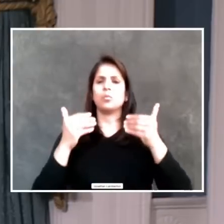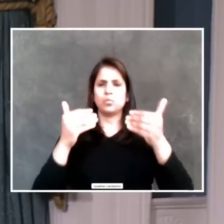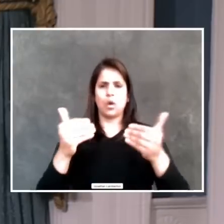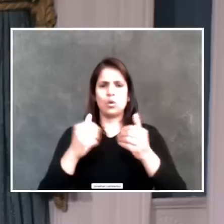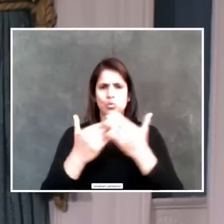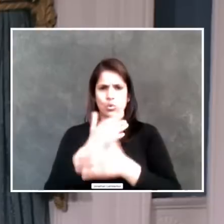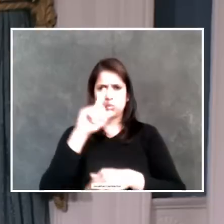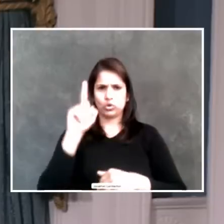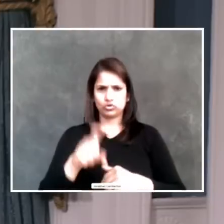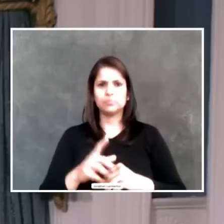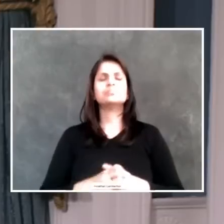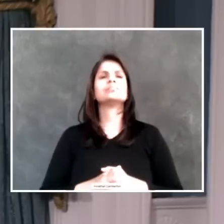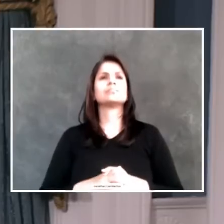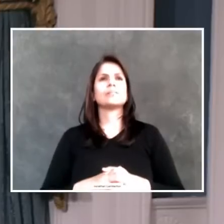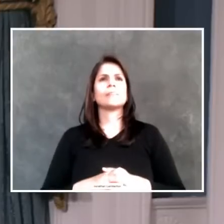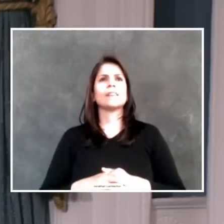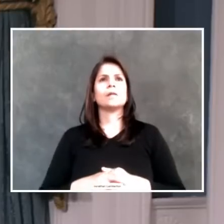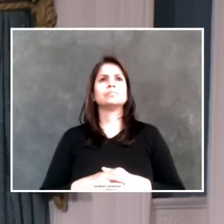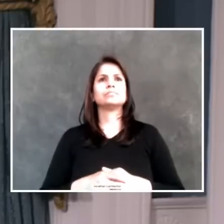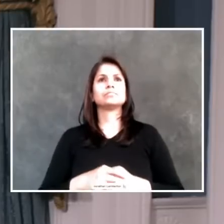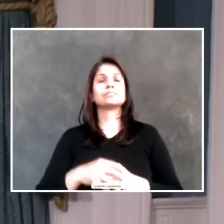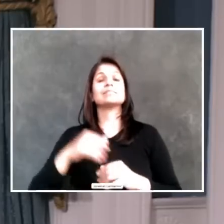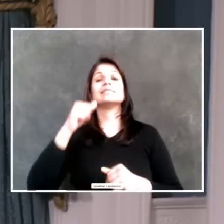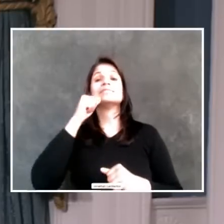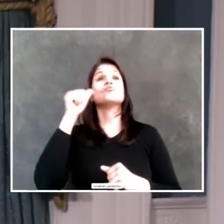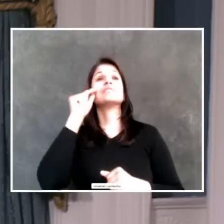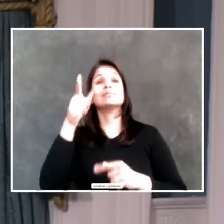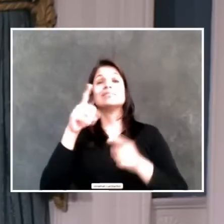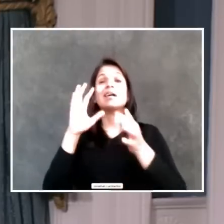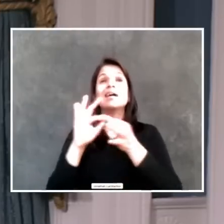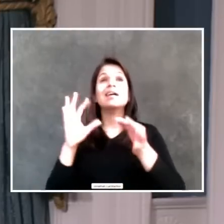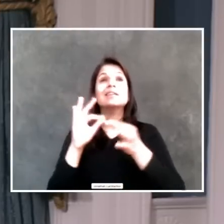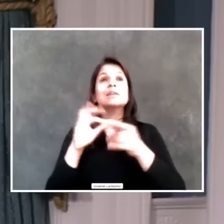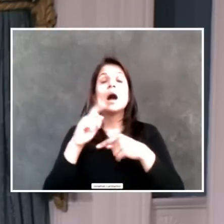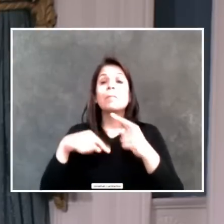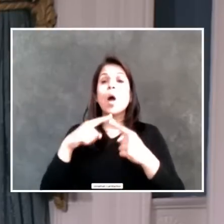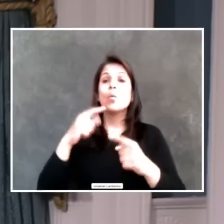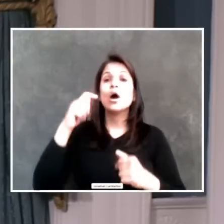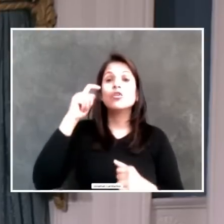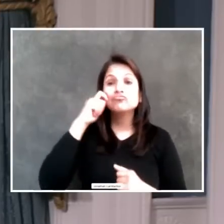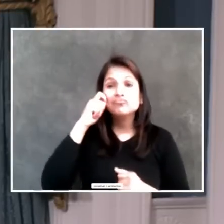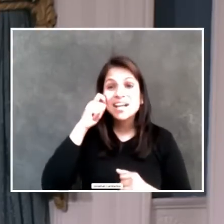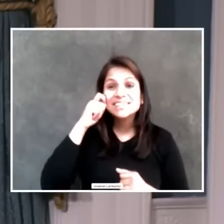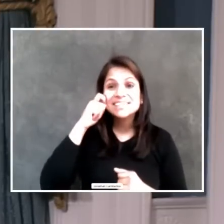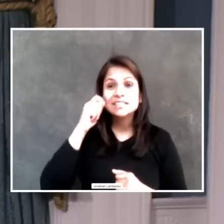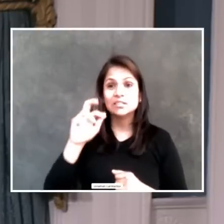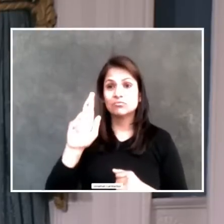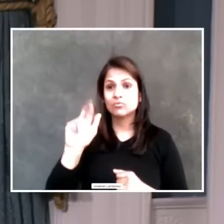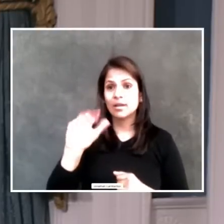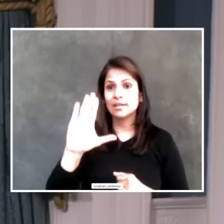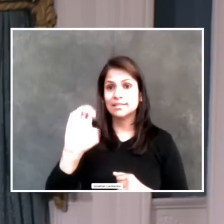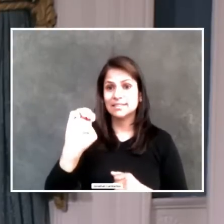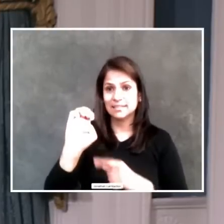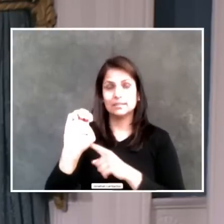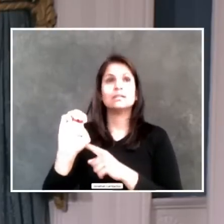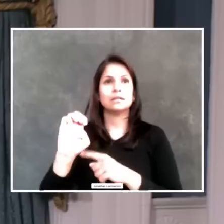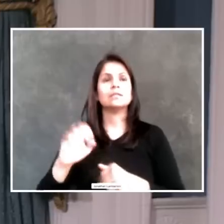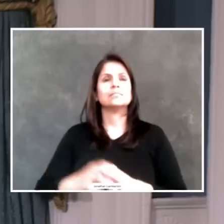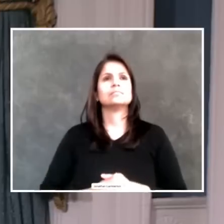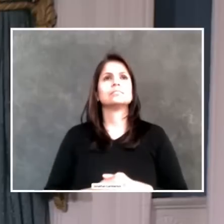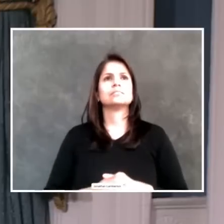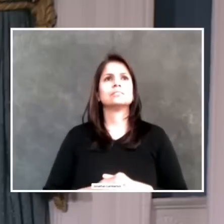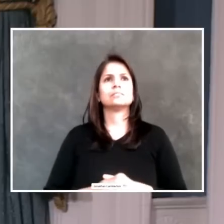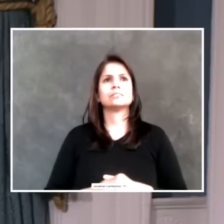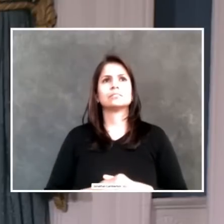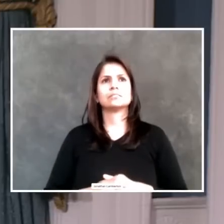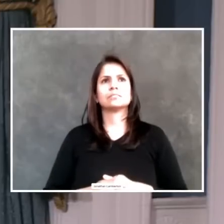more available data. So I think you were referring to the 37% other or incomplete. As we increase our data sources, as we're building this,